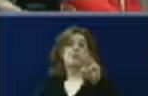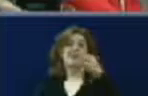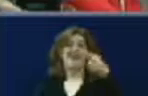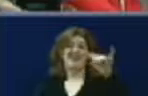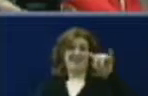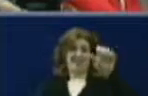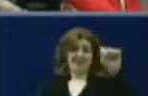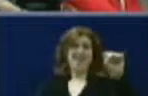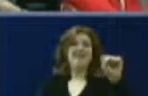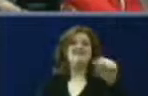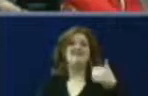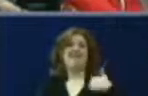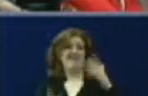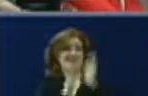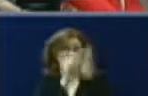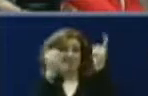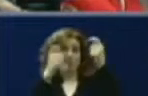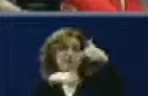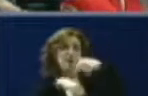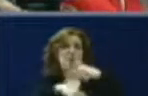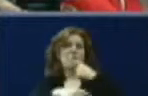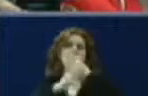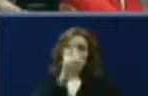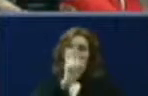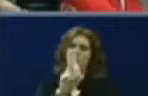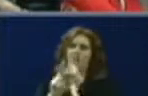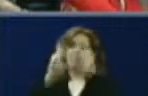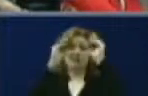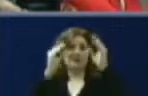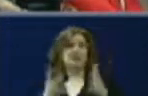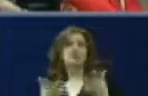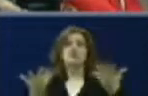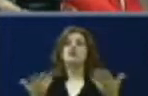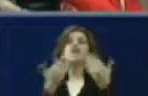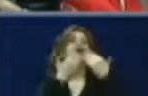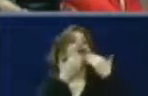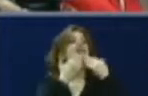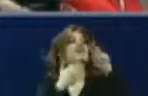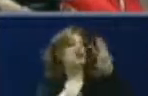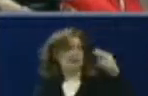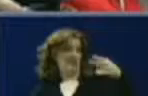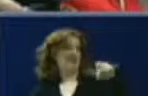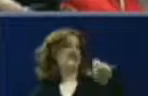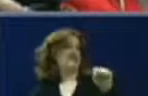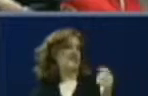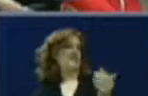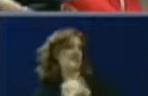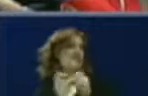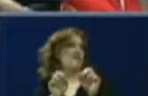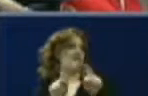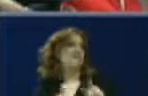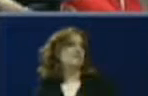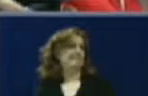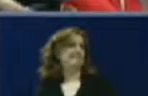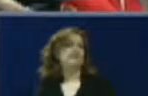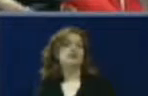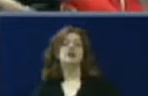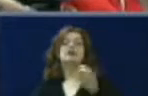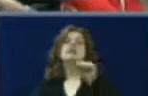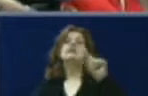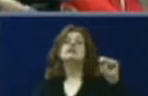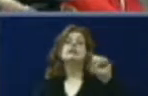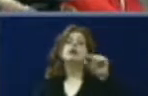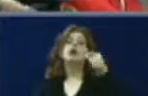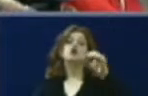their Accelebration, where we honor our teachers. So thank you, WHAS, for that opportunity. St. George